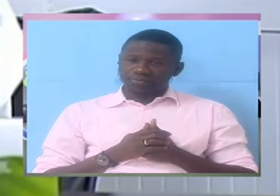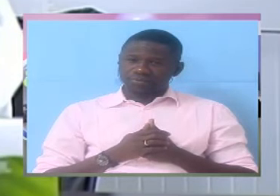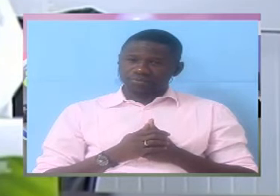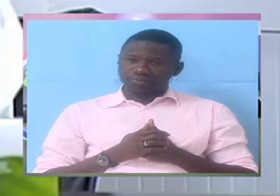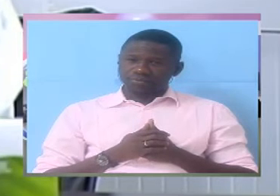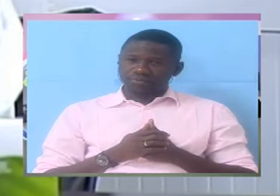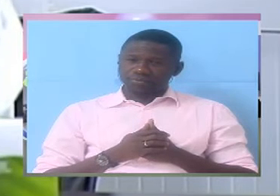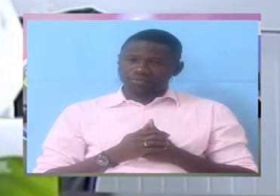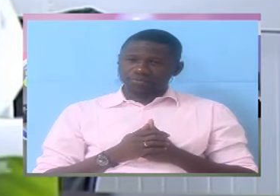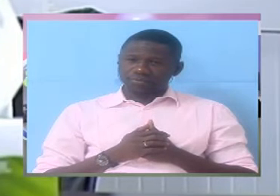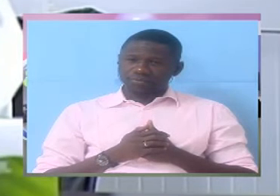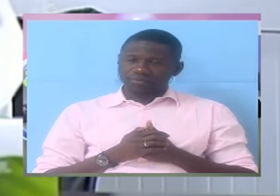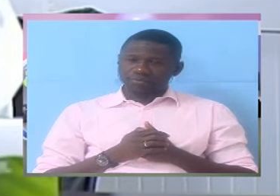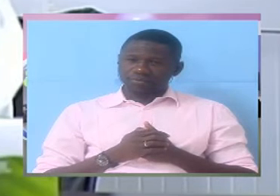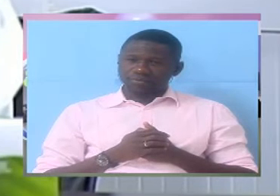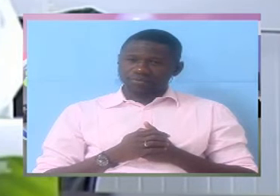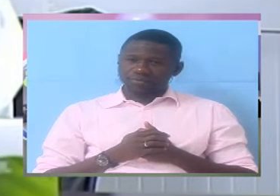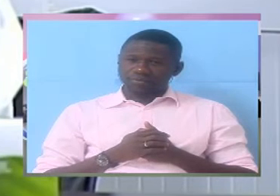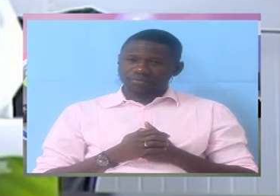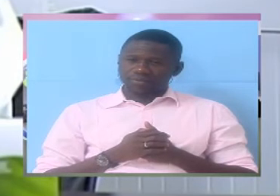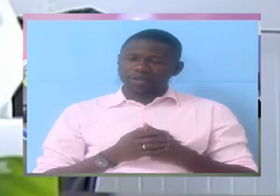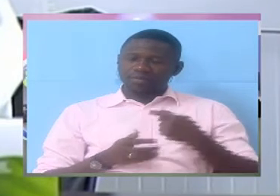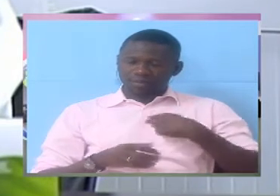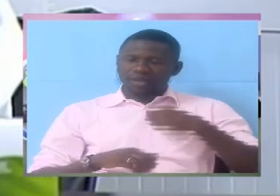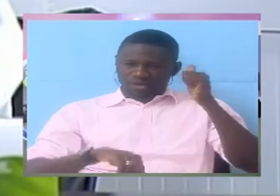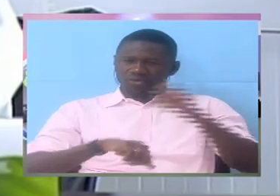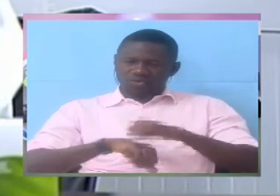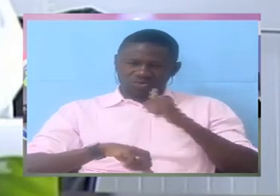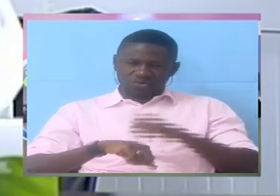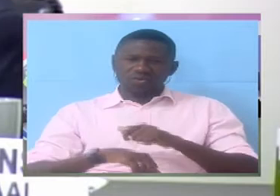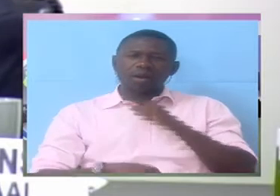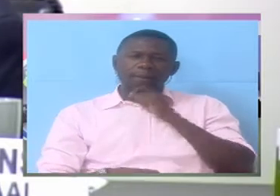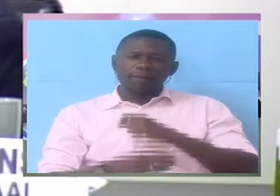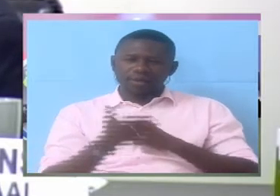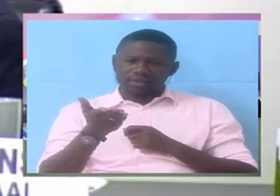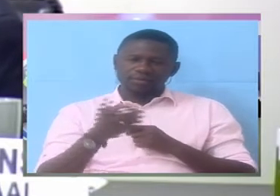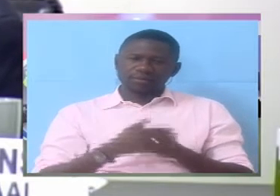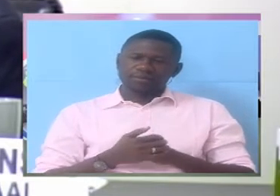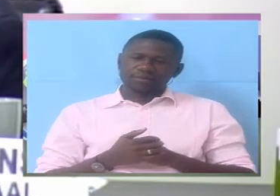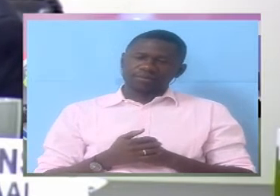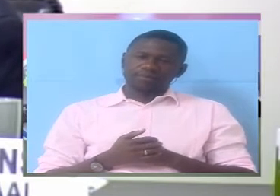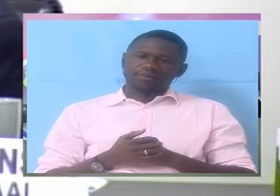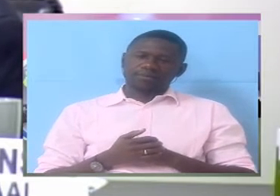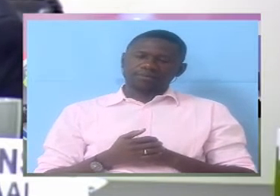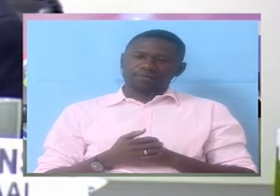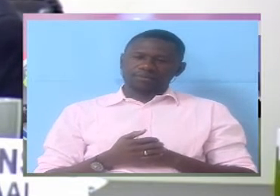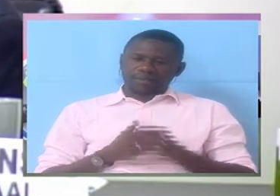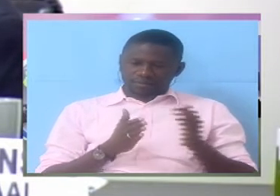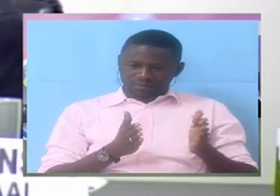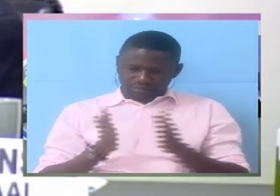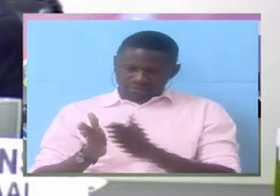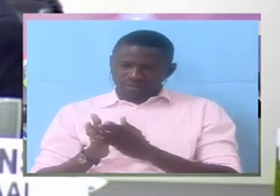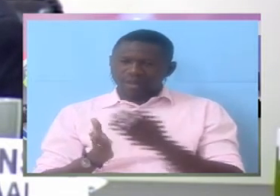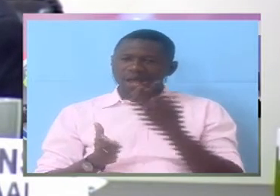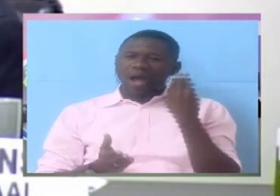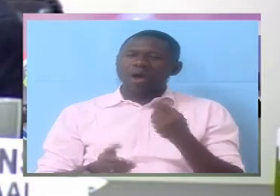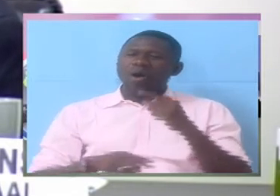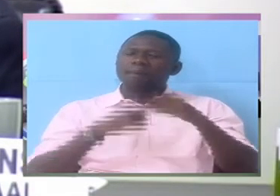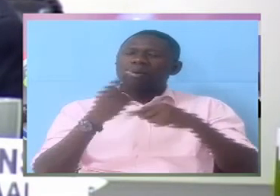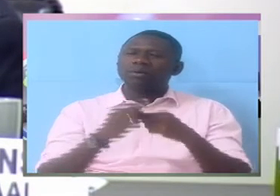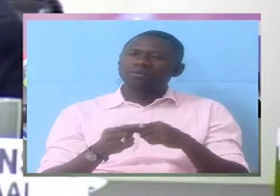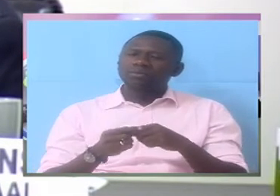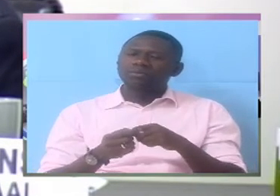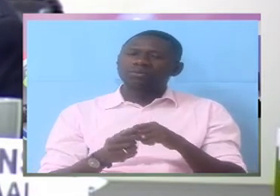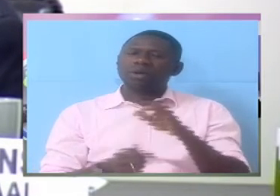I tortured. Ah, ngata jire yale. How about? fode bari